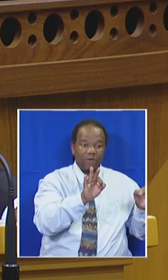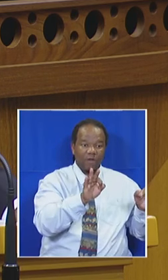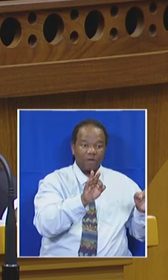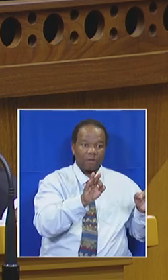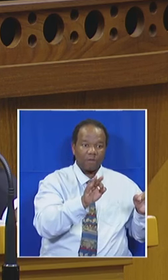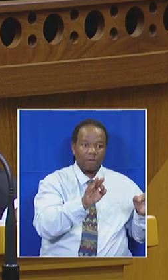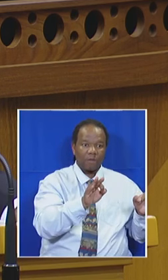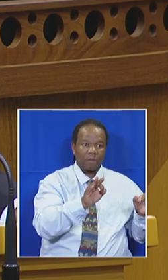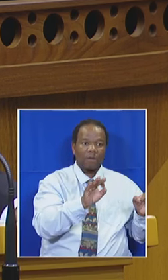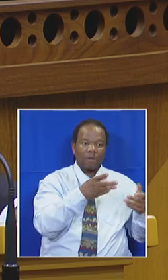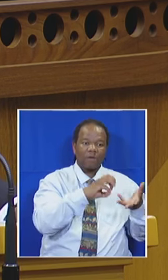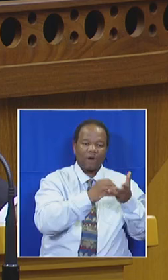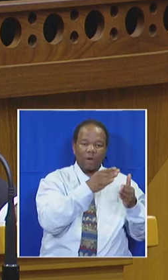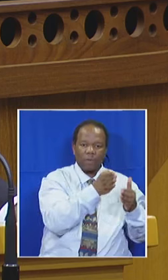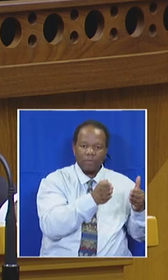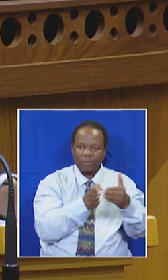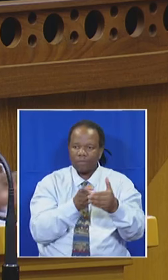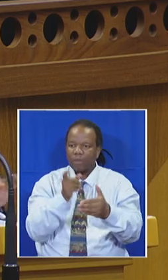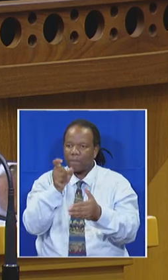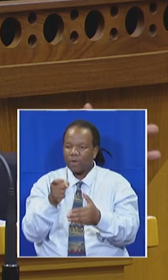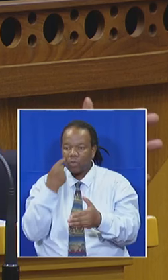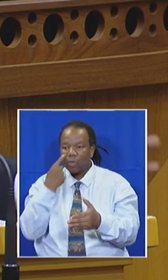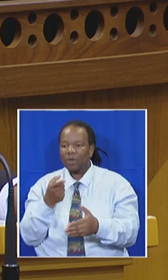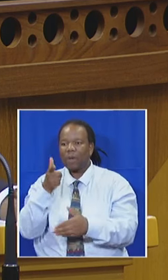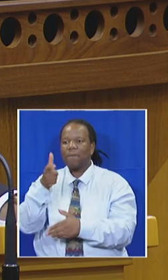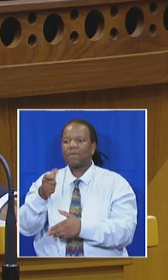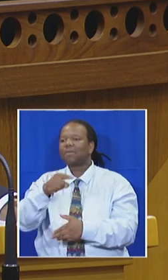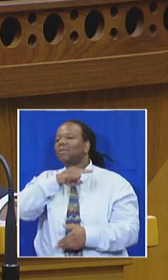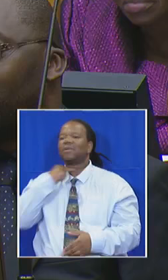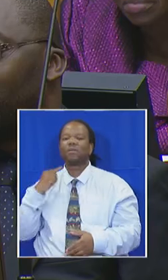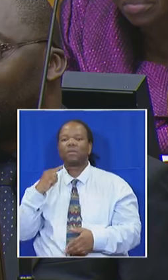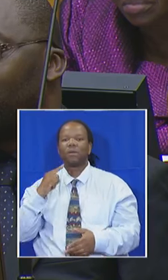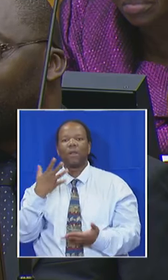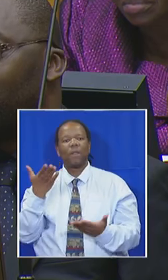kill that person. And once that happens, the case is over.